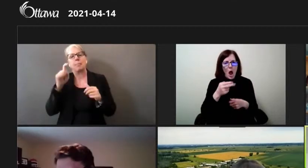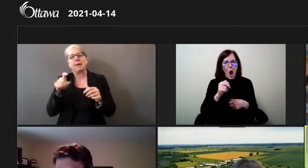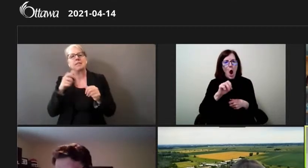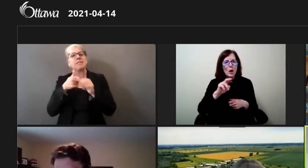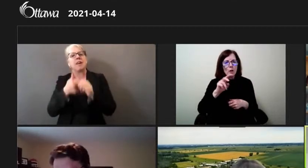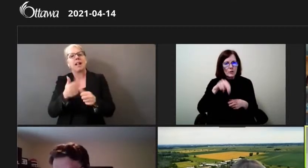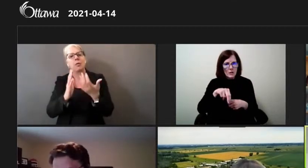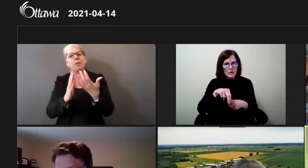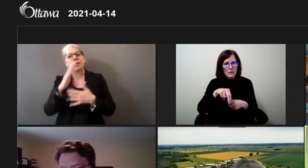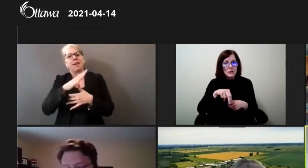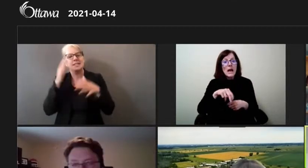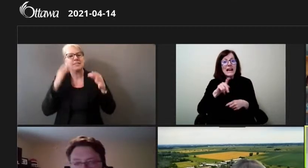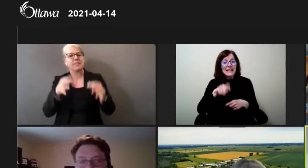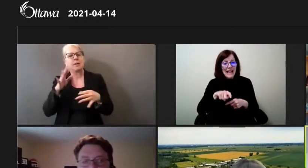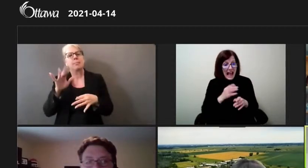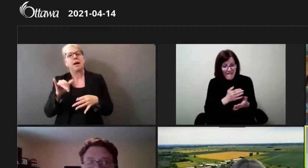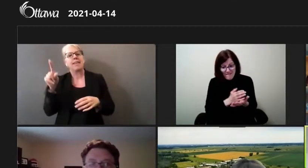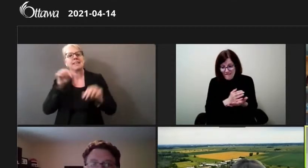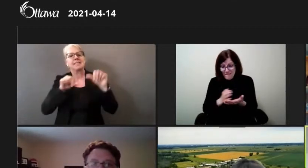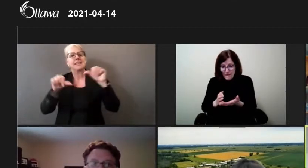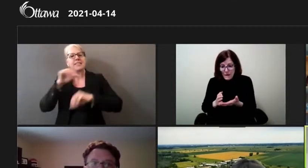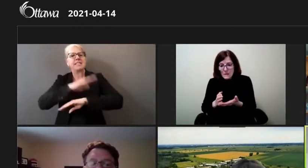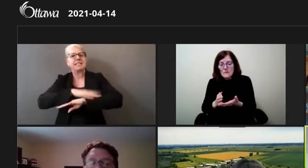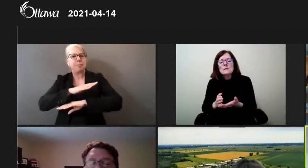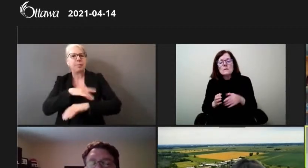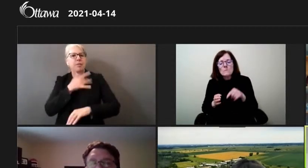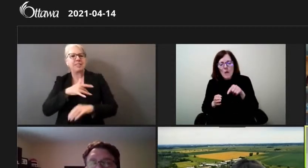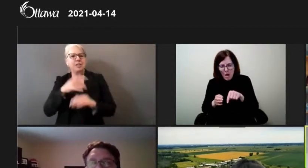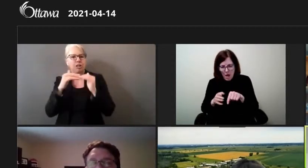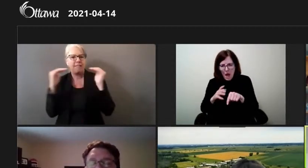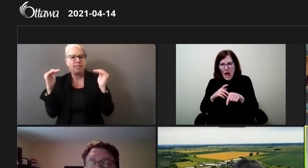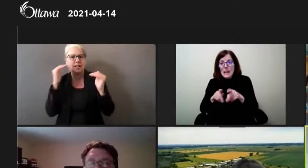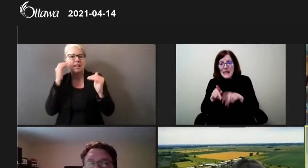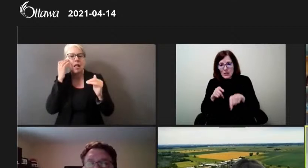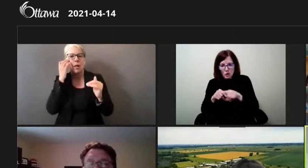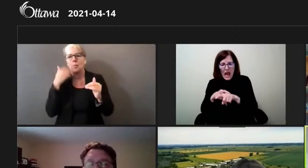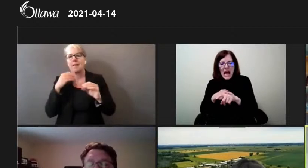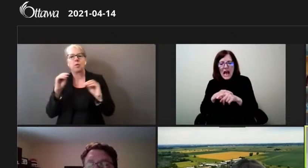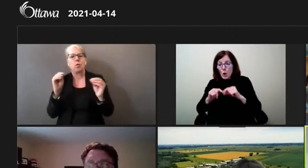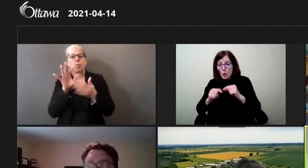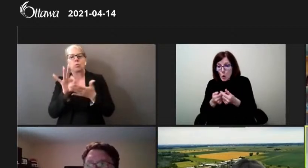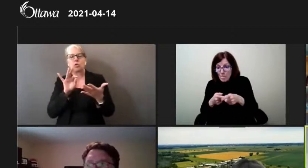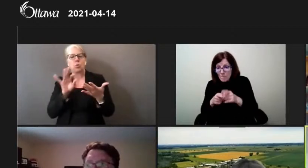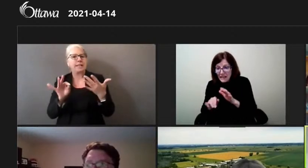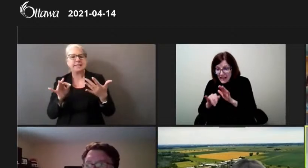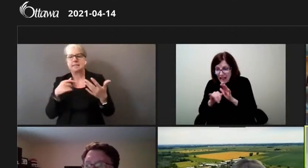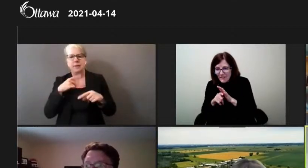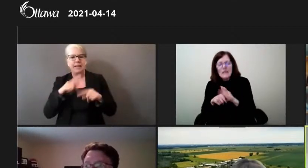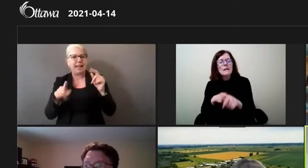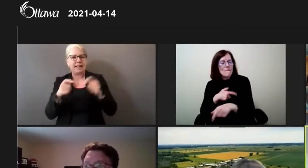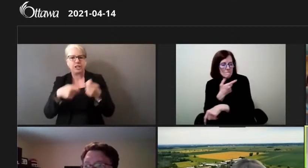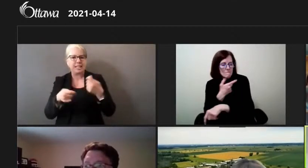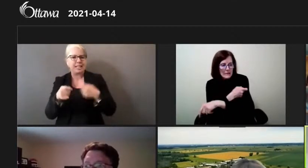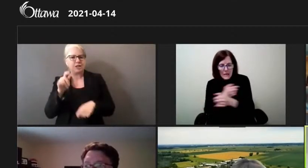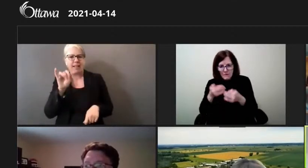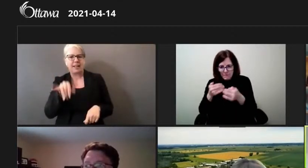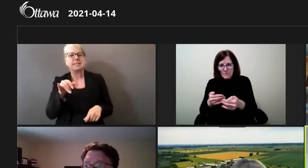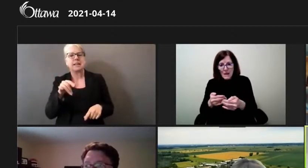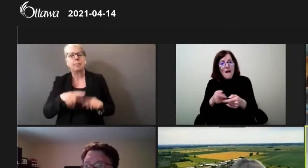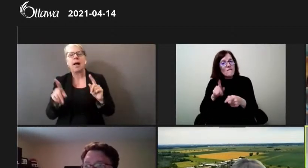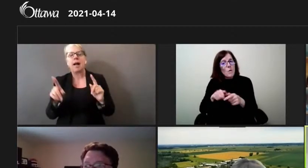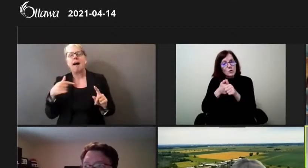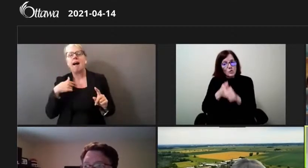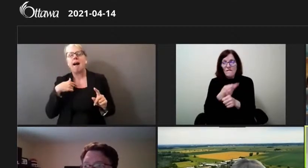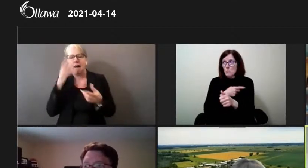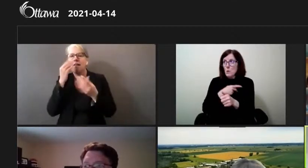are defined by the scientific table at the provincial level. We have no choice. We can't change that. But I can assure you that when we